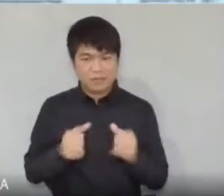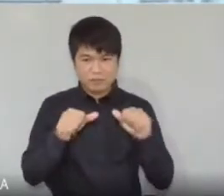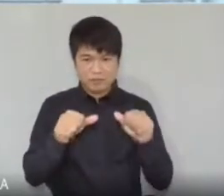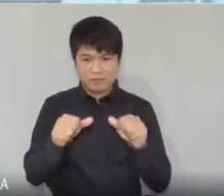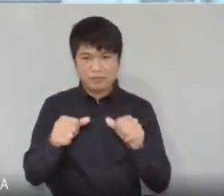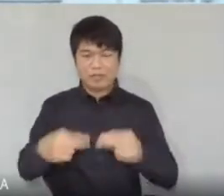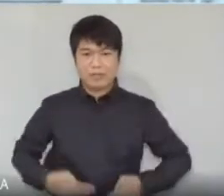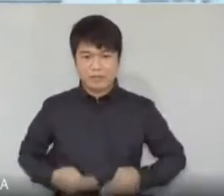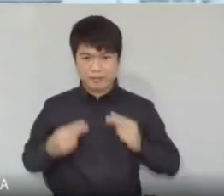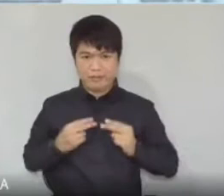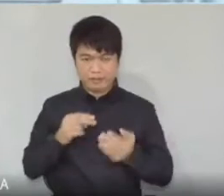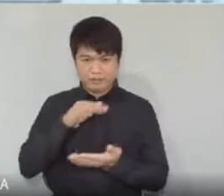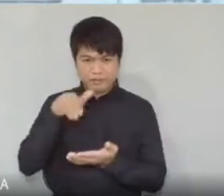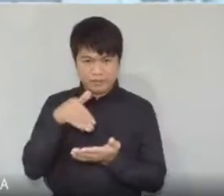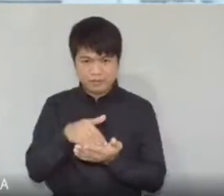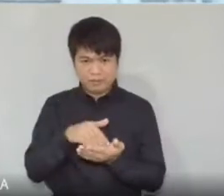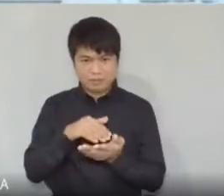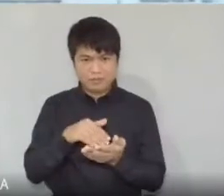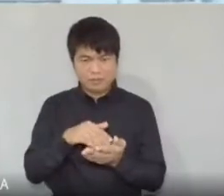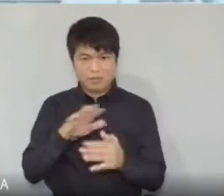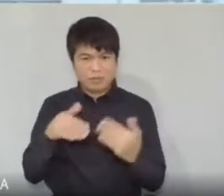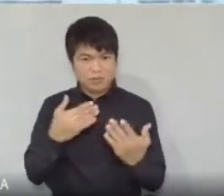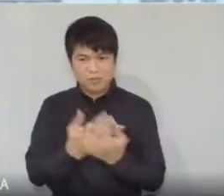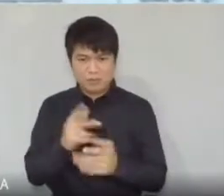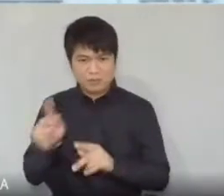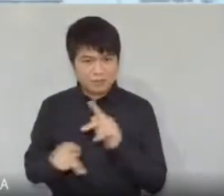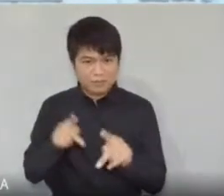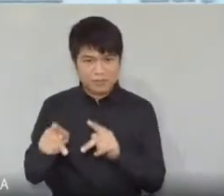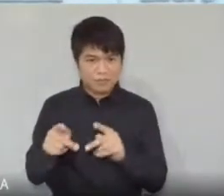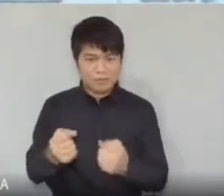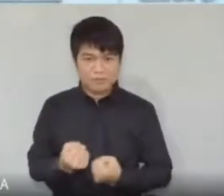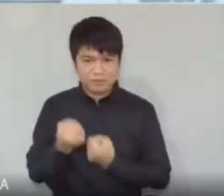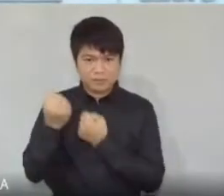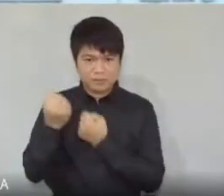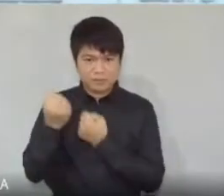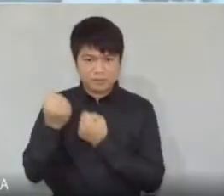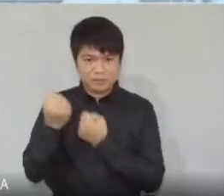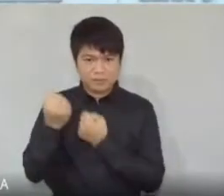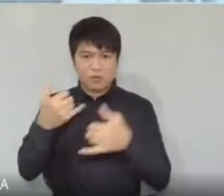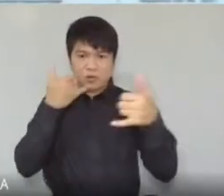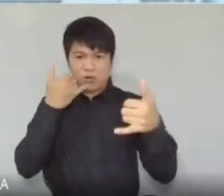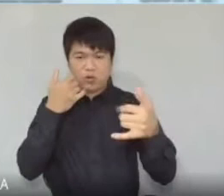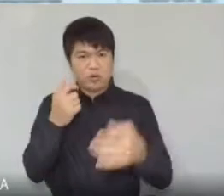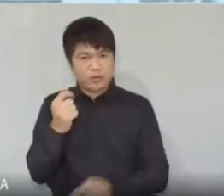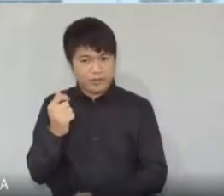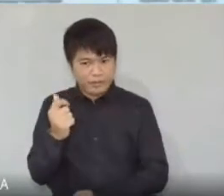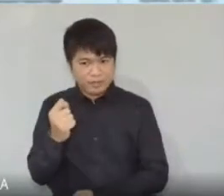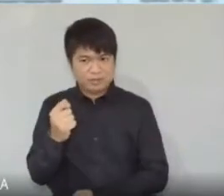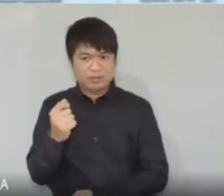health facility. One service phone will be received through text by our PCR or this